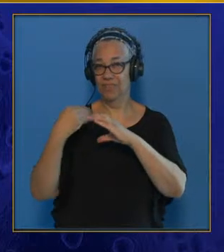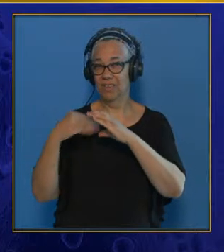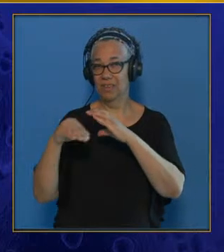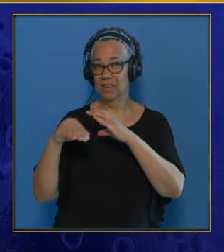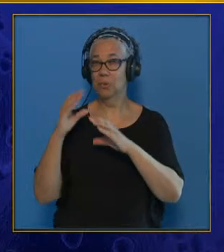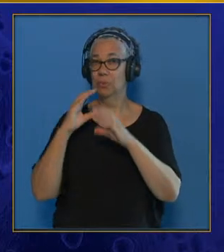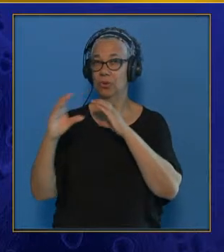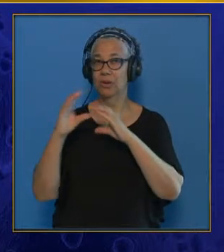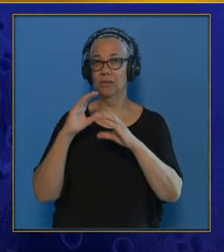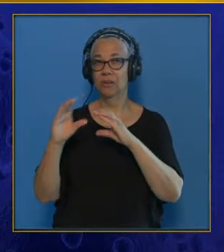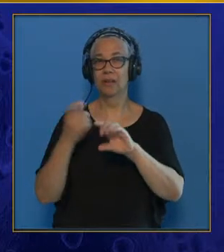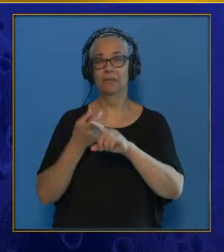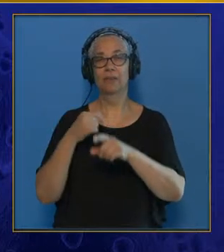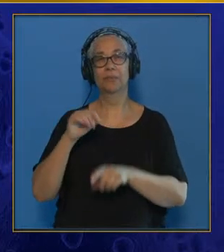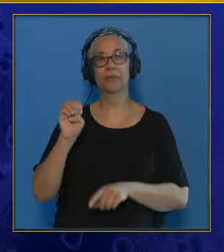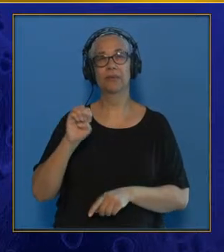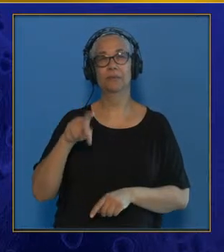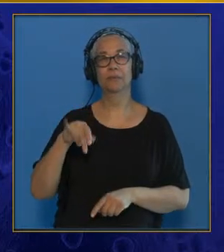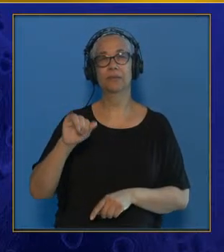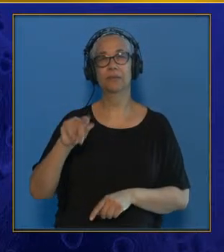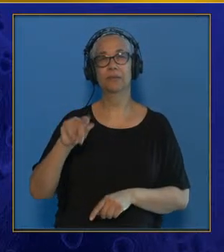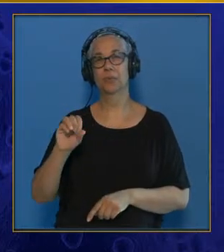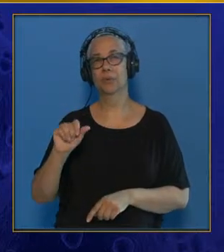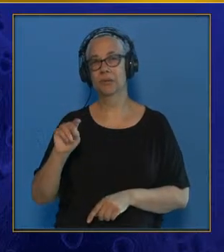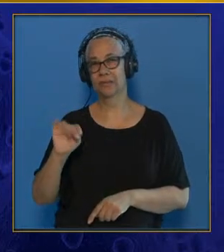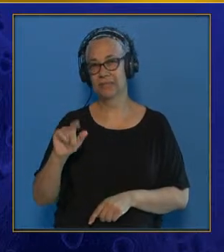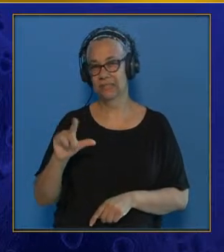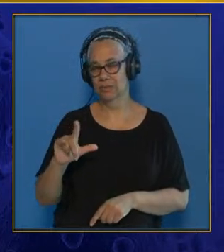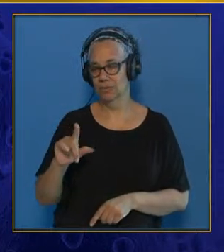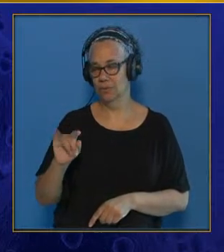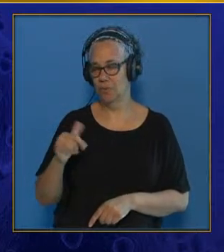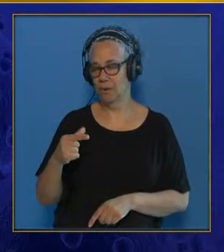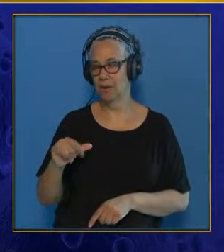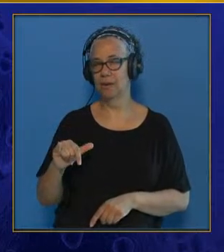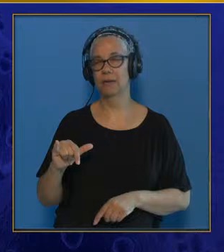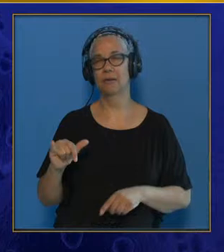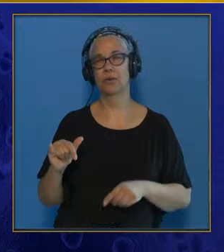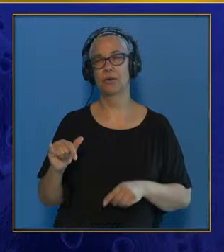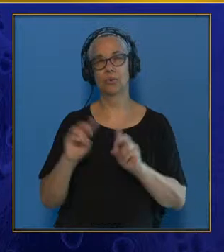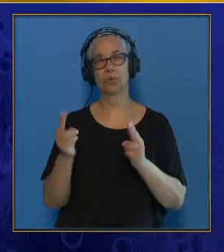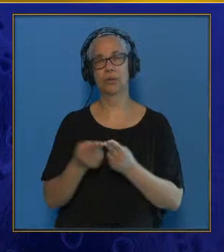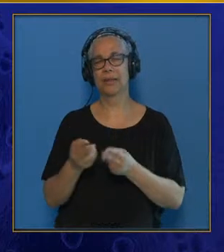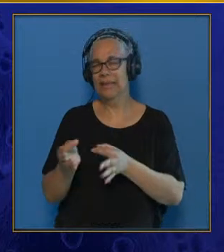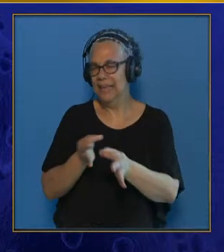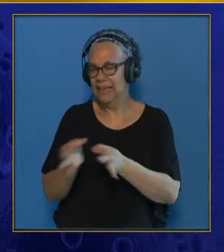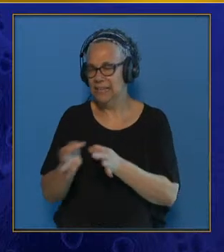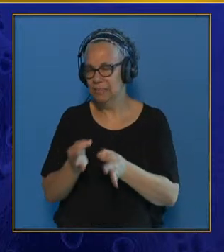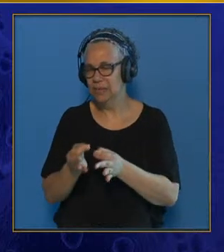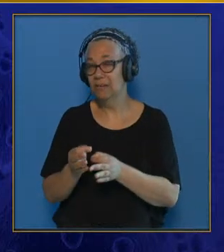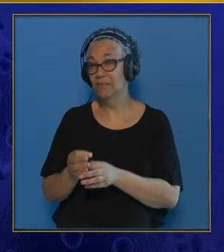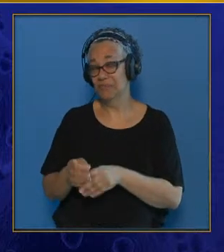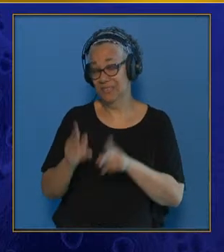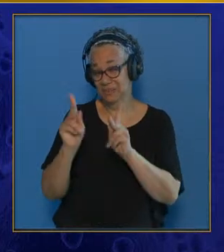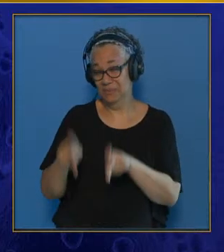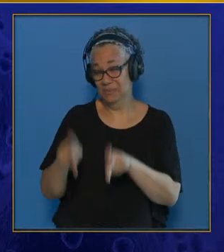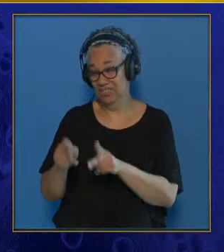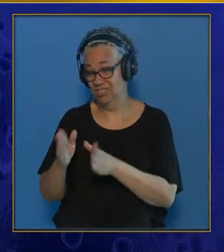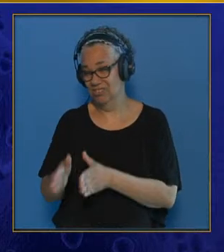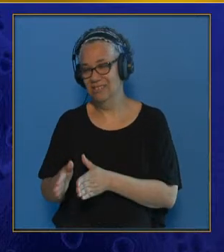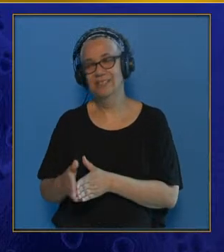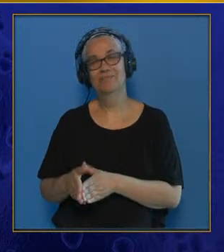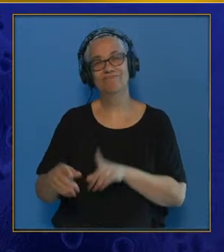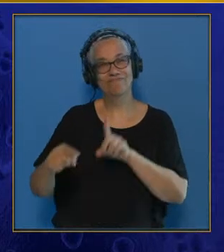and Surveillance Unit explaining that a fellow passenger tested positive for COVID-19 and advising them of their